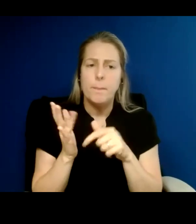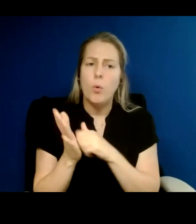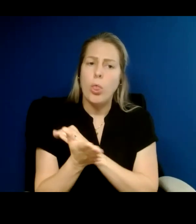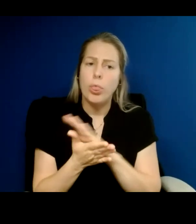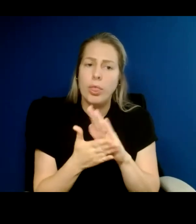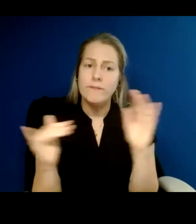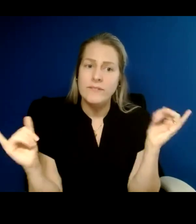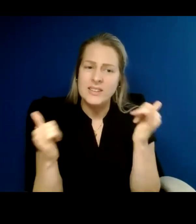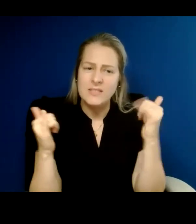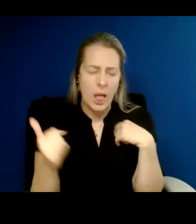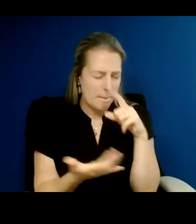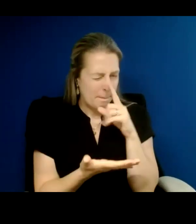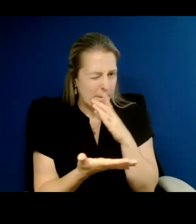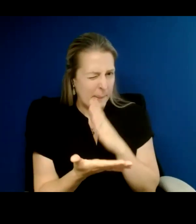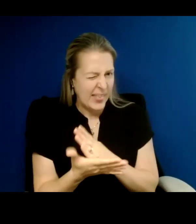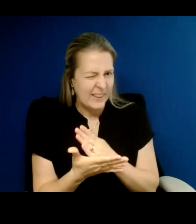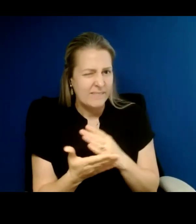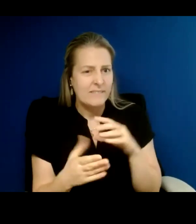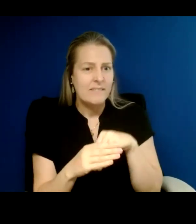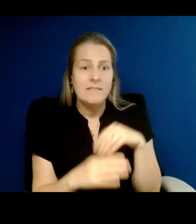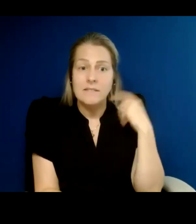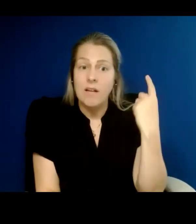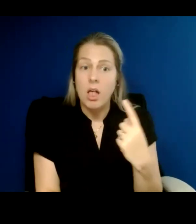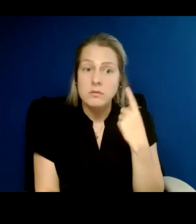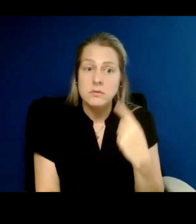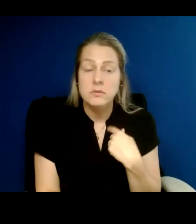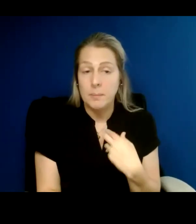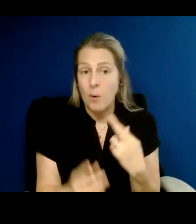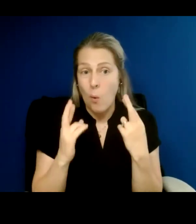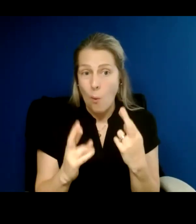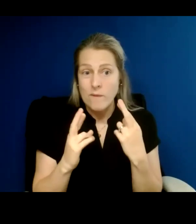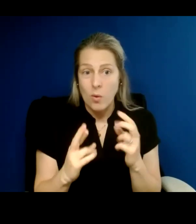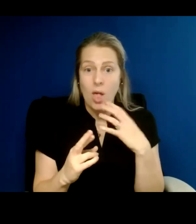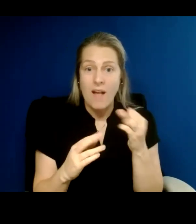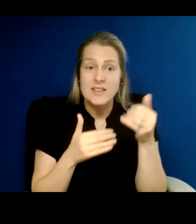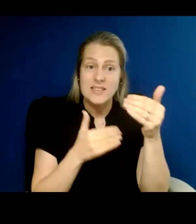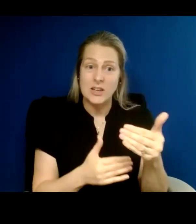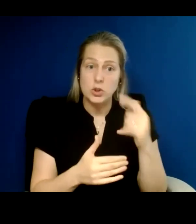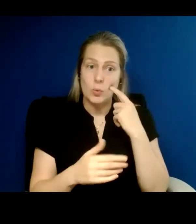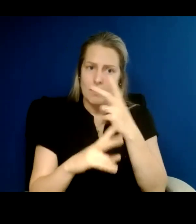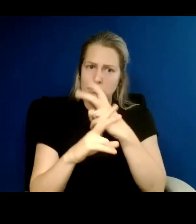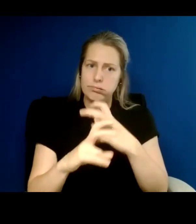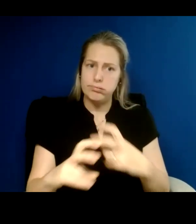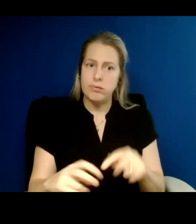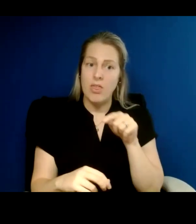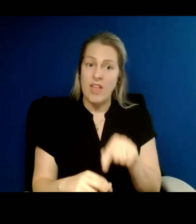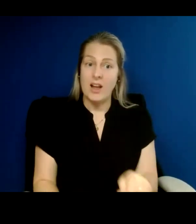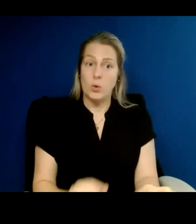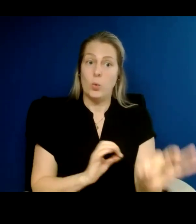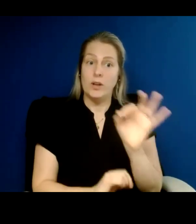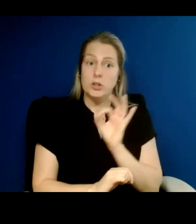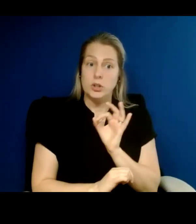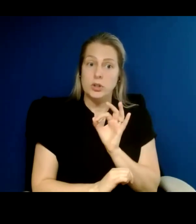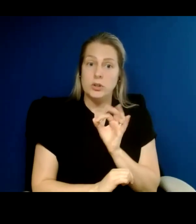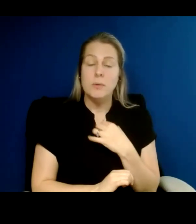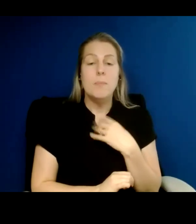be a session exactly exploring this. But I've been encouraging students I've run into for some years to say, well, if you did bring